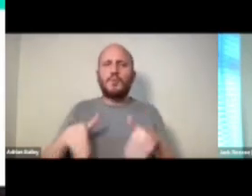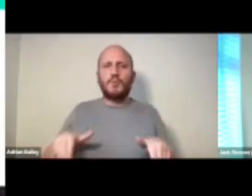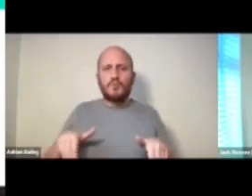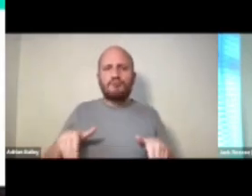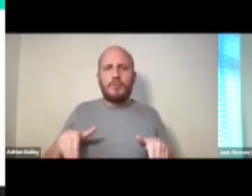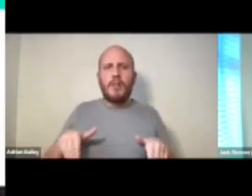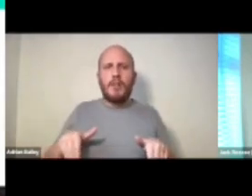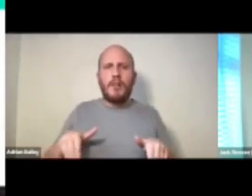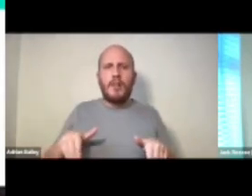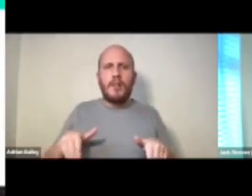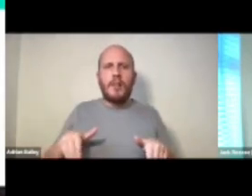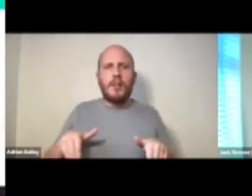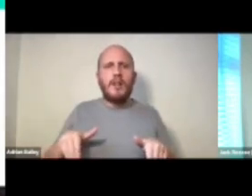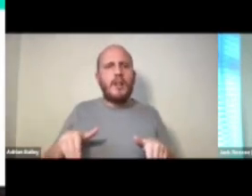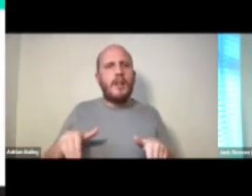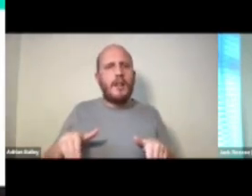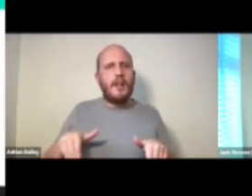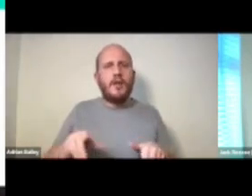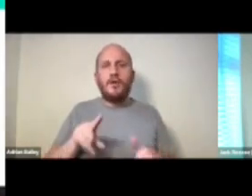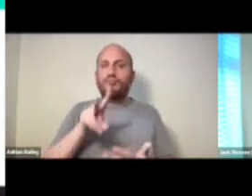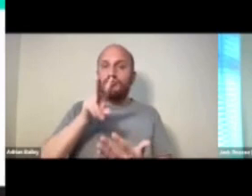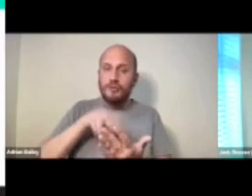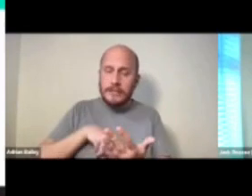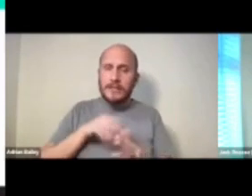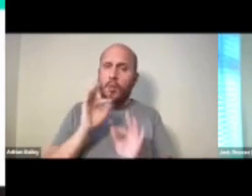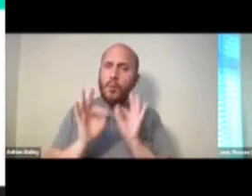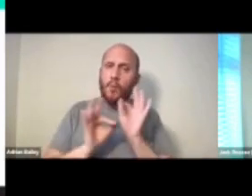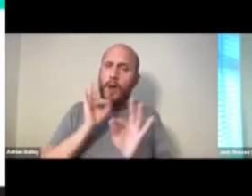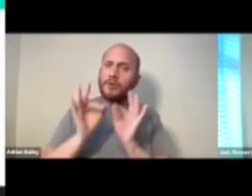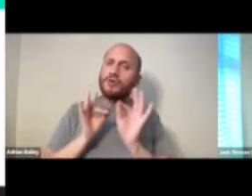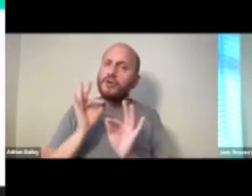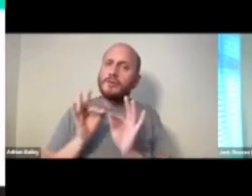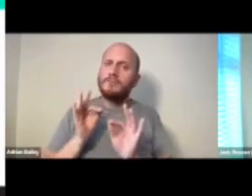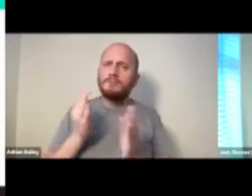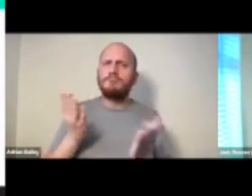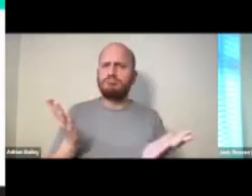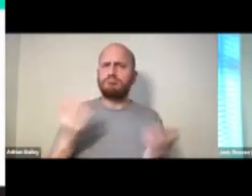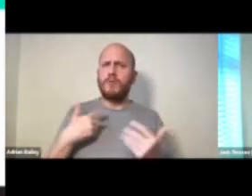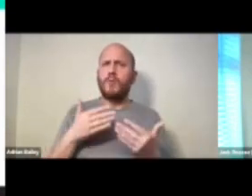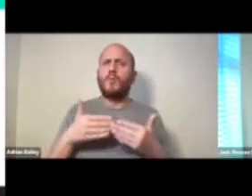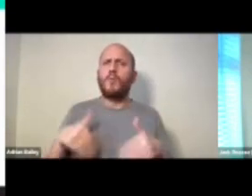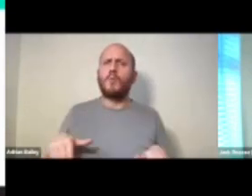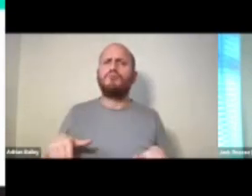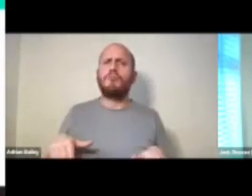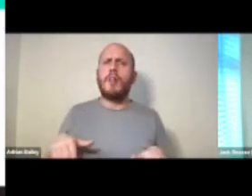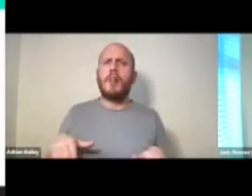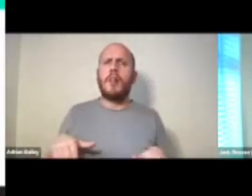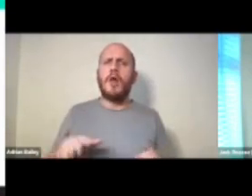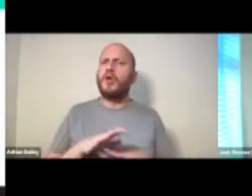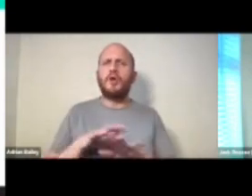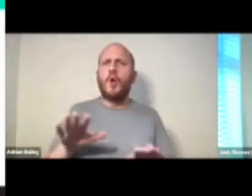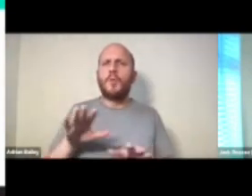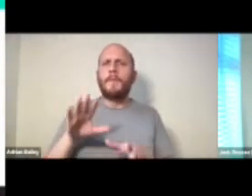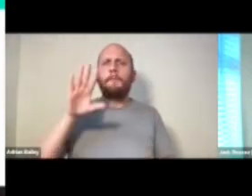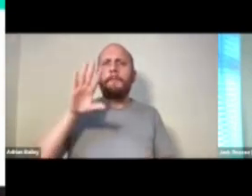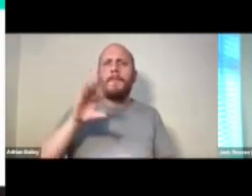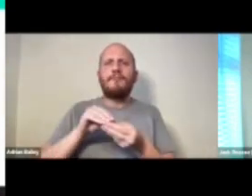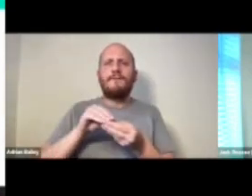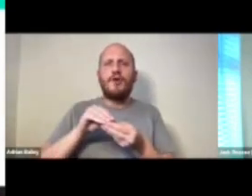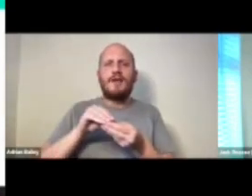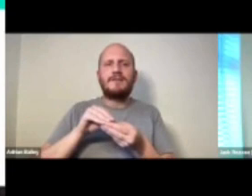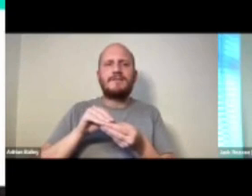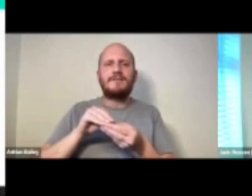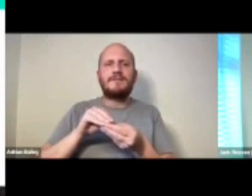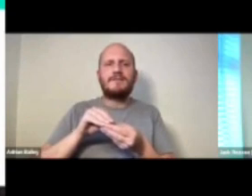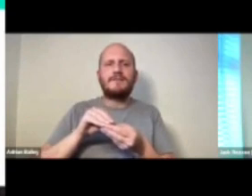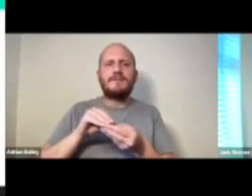essential. Making sure that you read questions and answers in that neutral way and without paraphrasing. As an